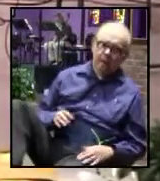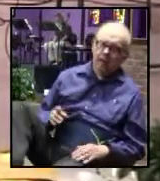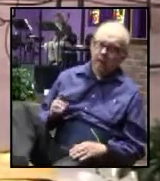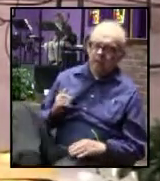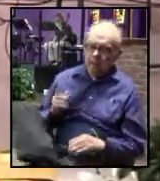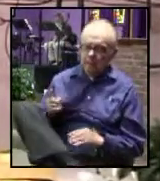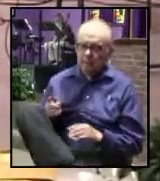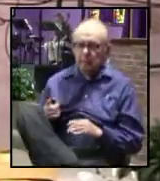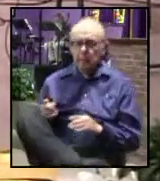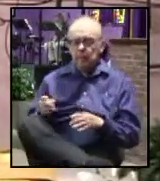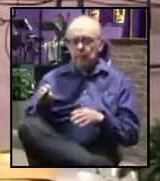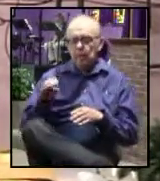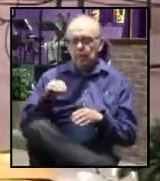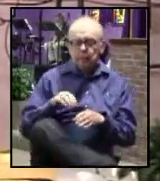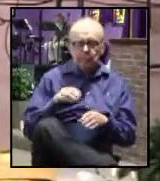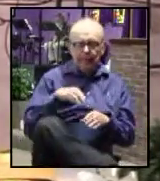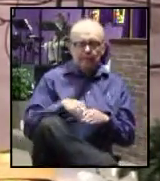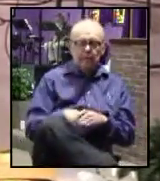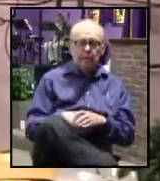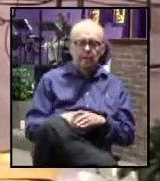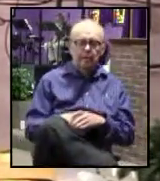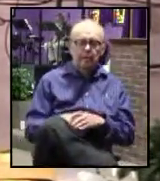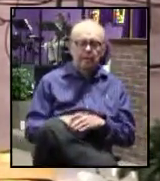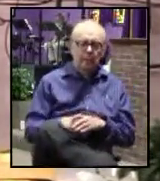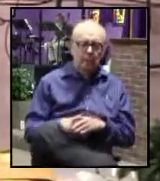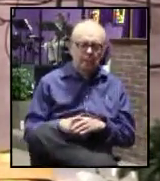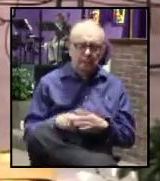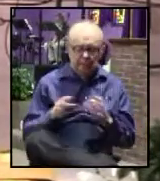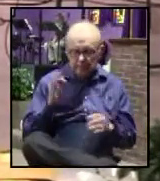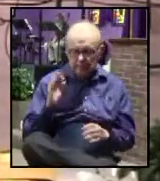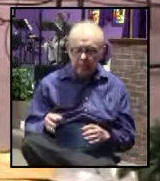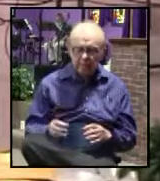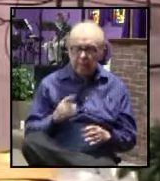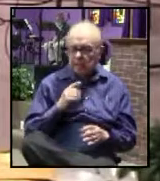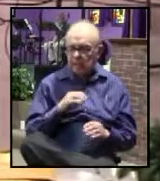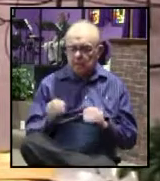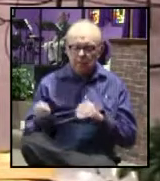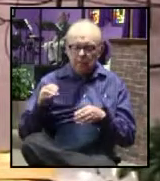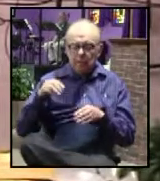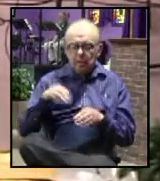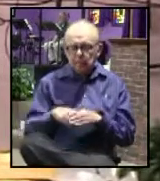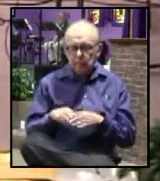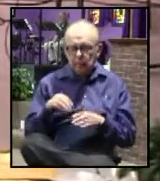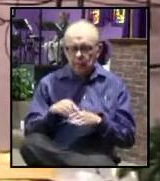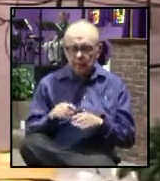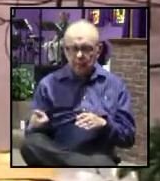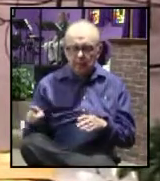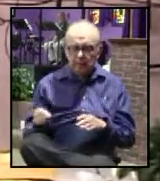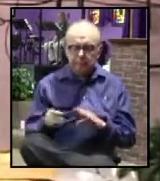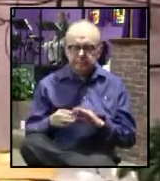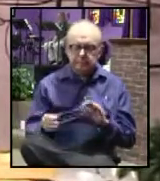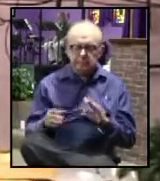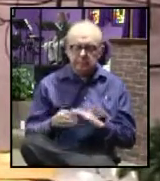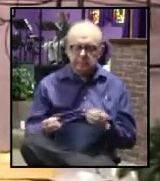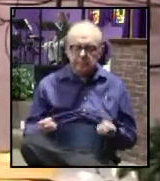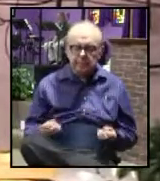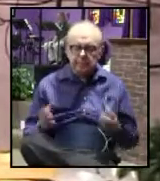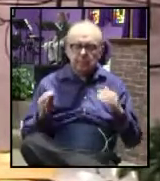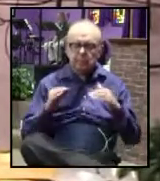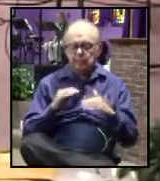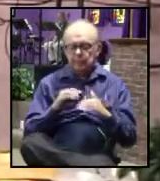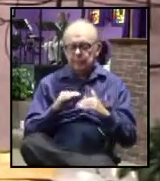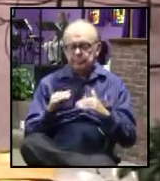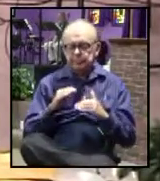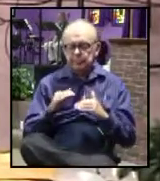Pour into them. Just as Pastor Chuck has said, he poured into them. The story has multiple